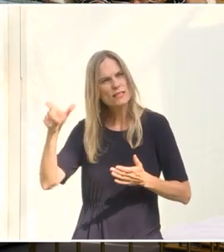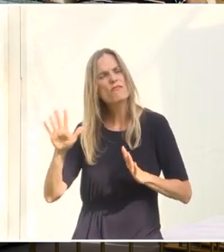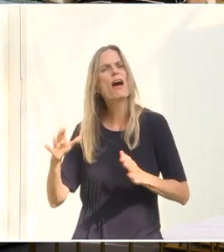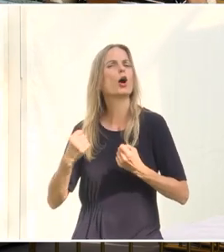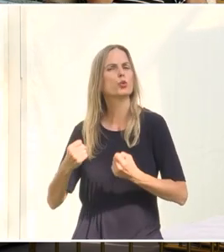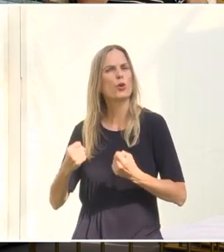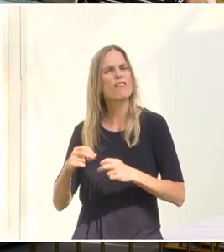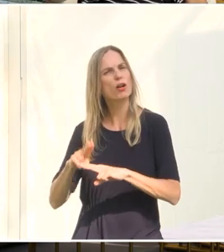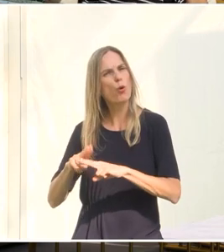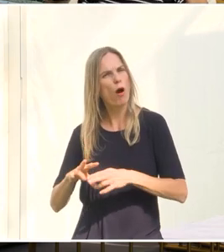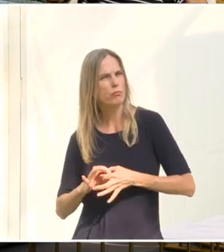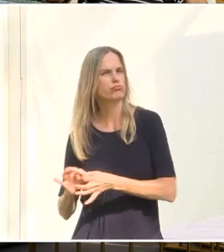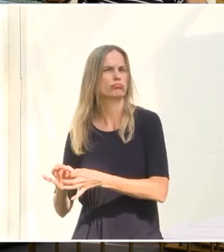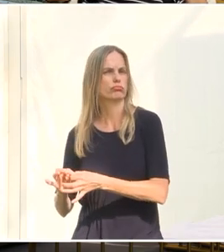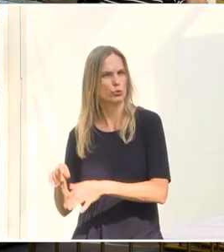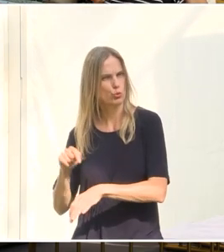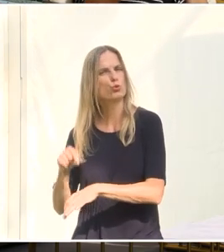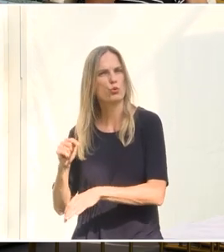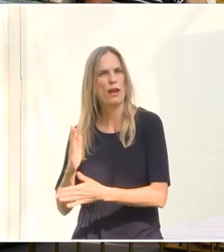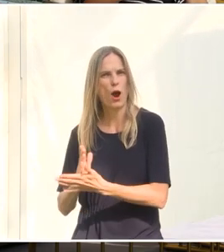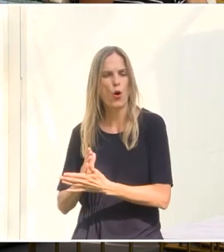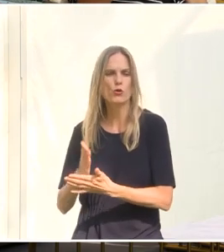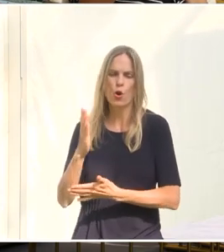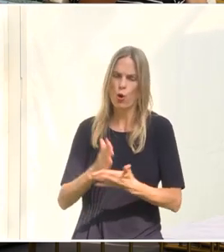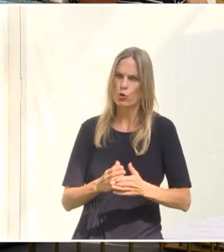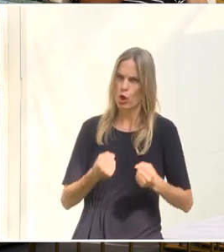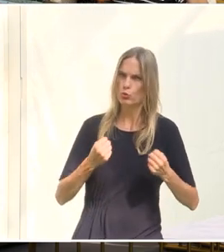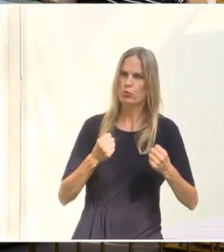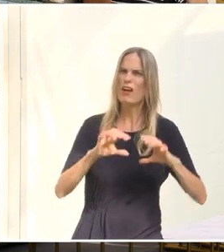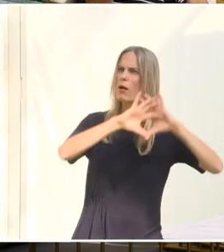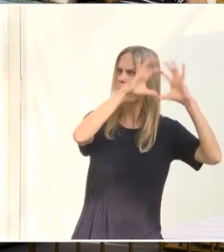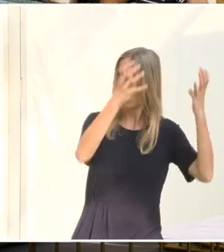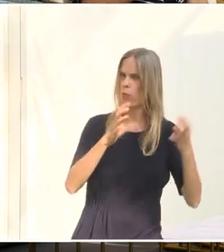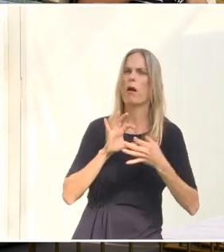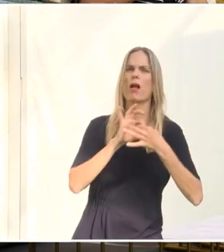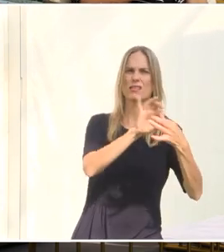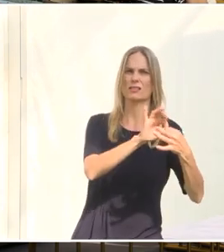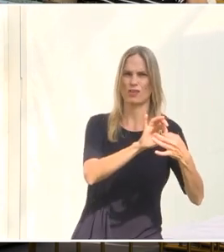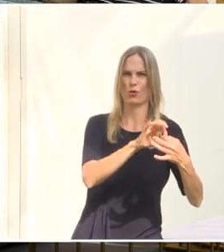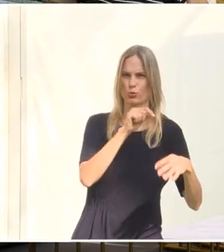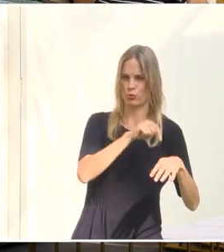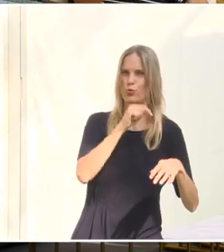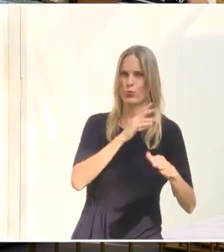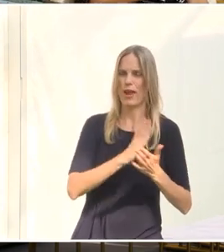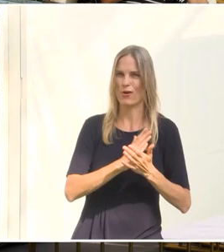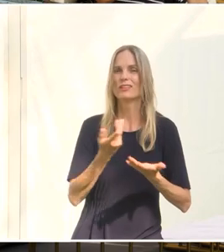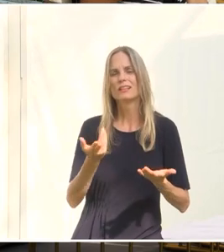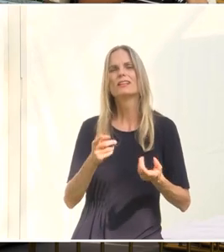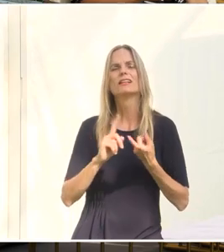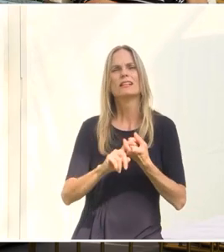some very strongly feel global. So I think the kind of challenge is how to make sense of these